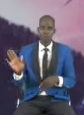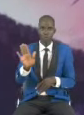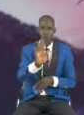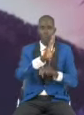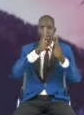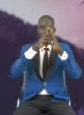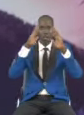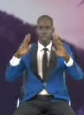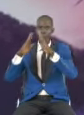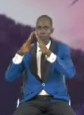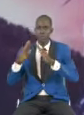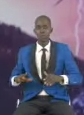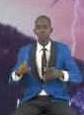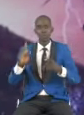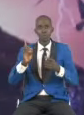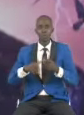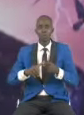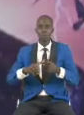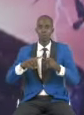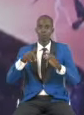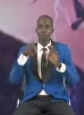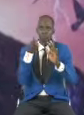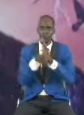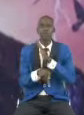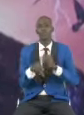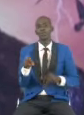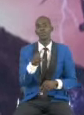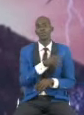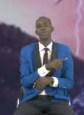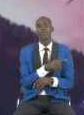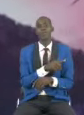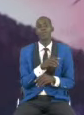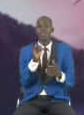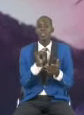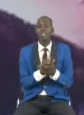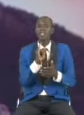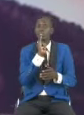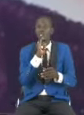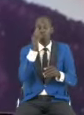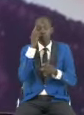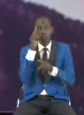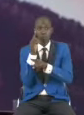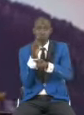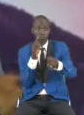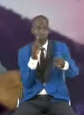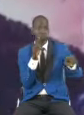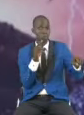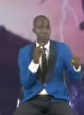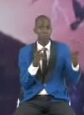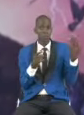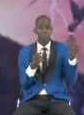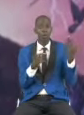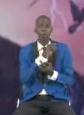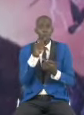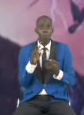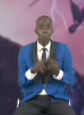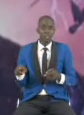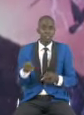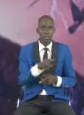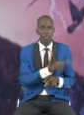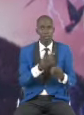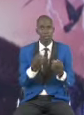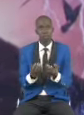to smite you. That is for them when they sacrificed the